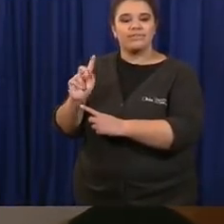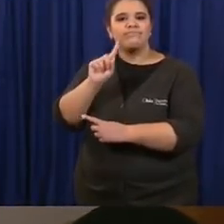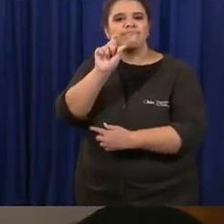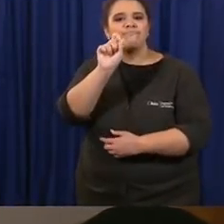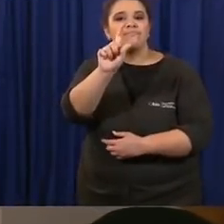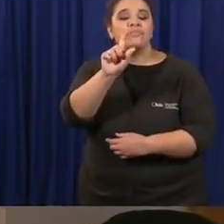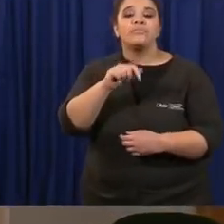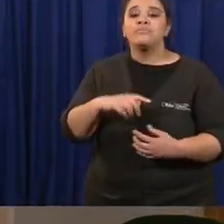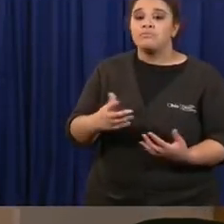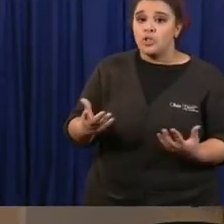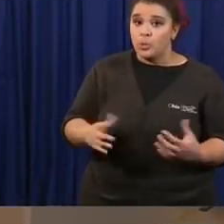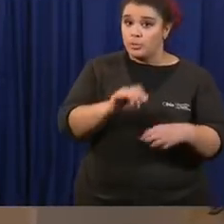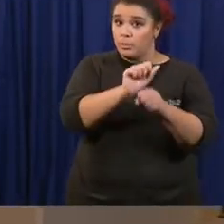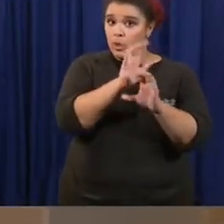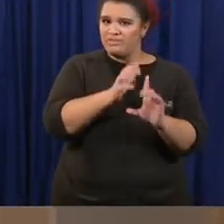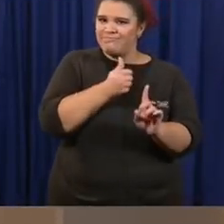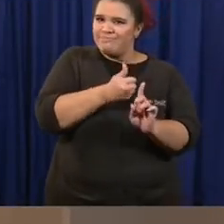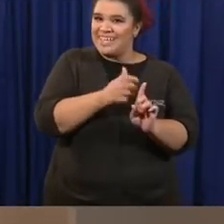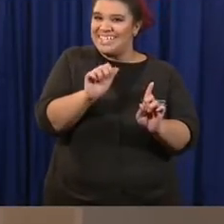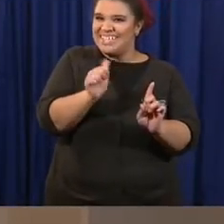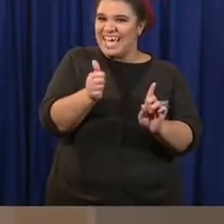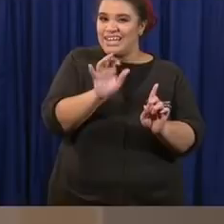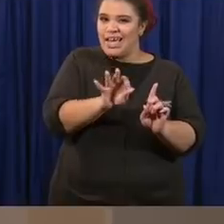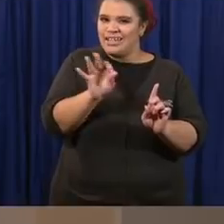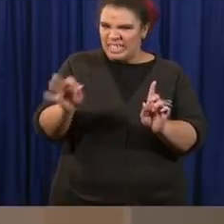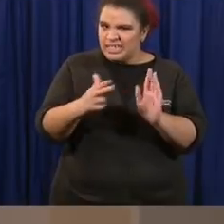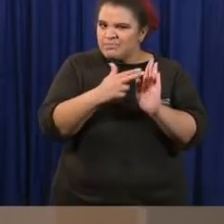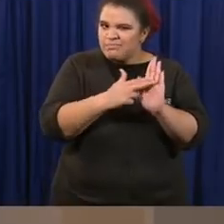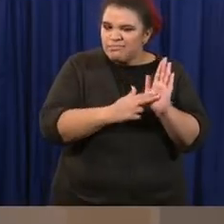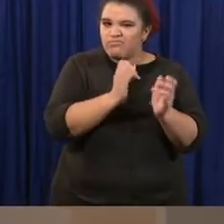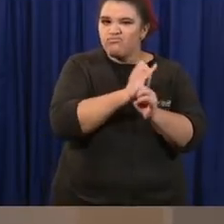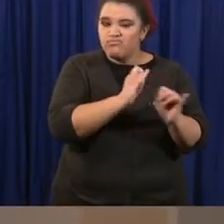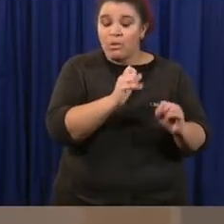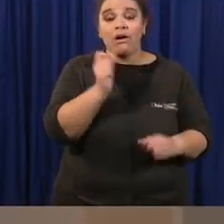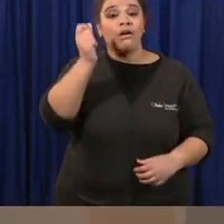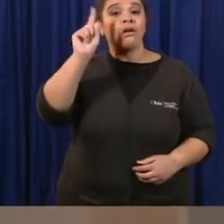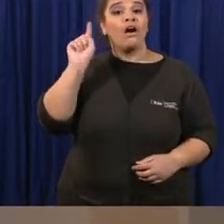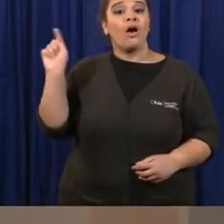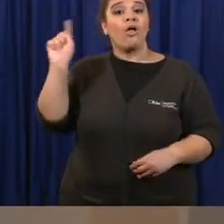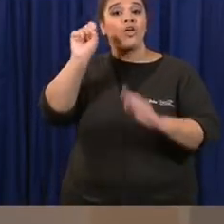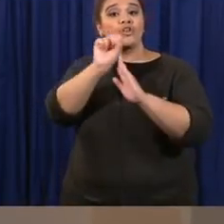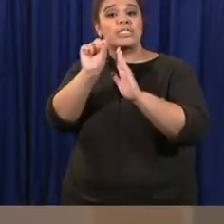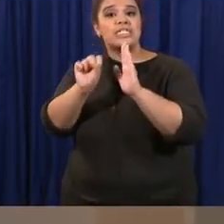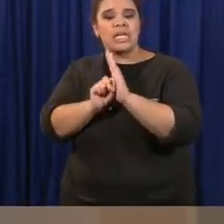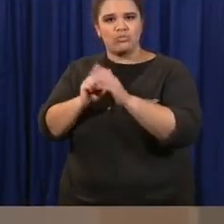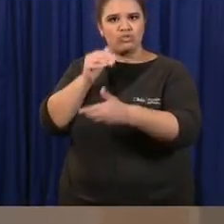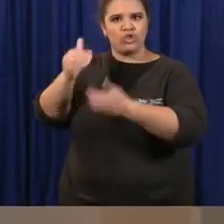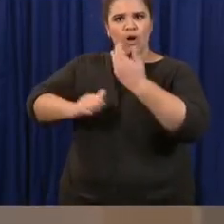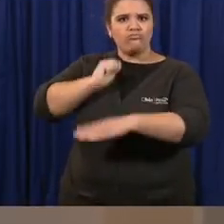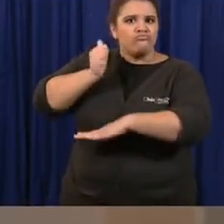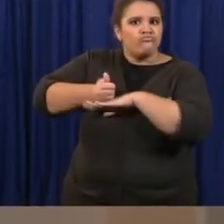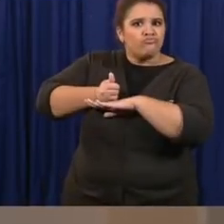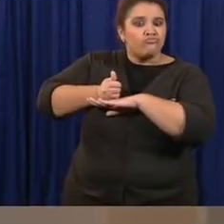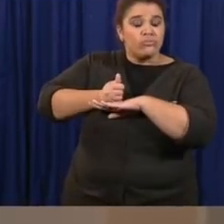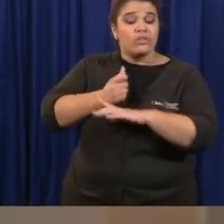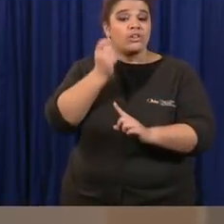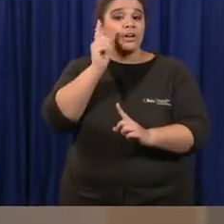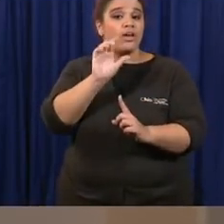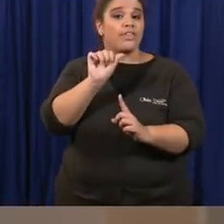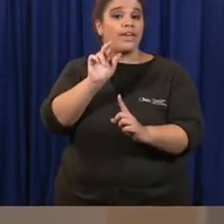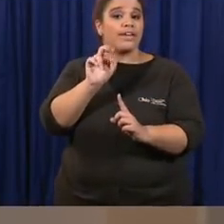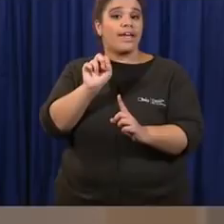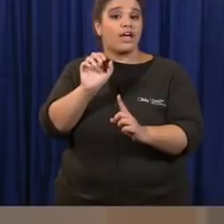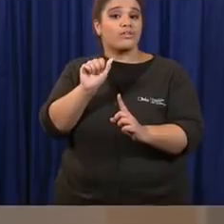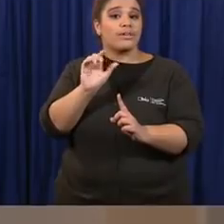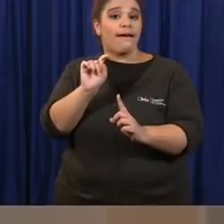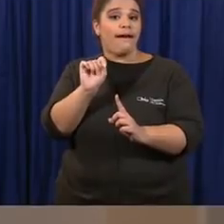states have been able to get their procedures in order. The CARES Act now allows for states to start handing